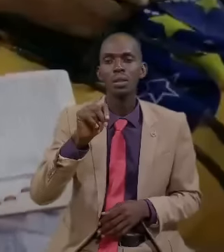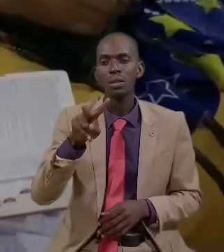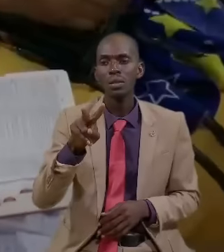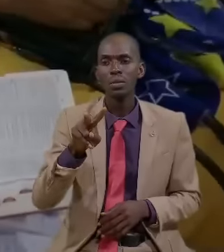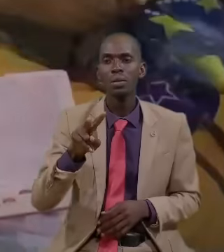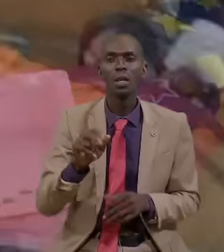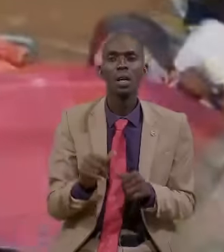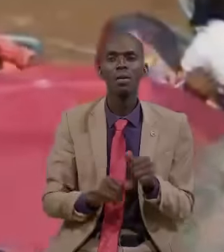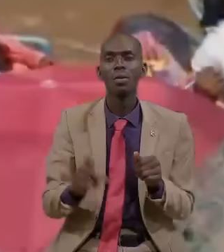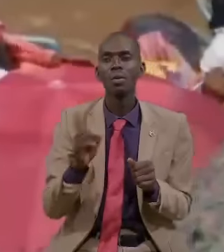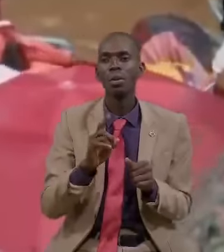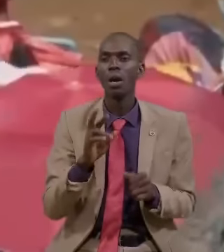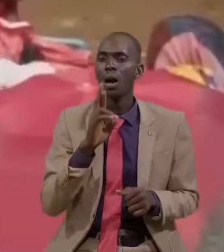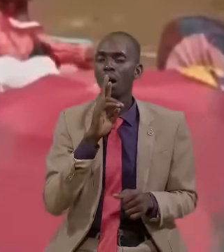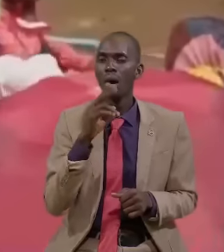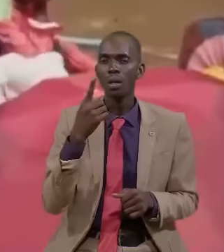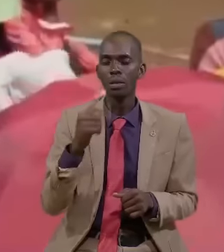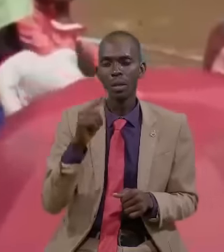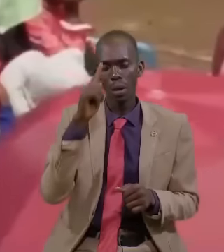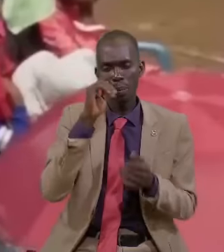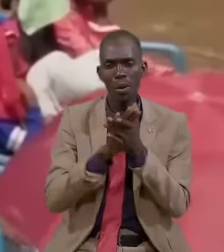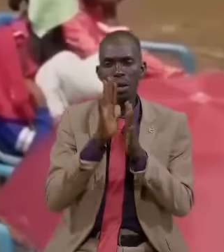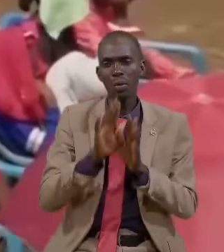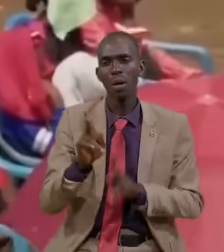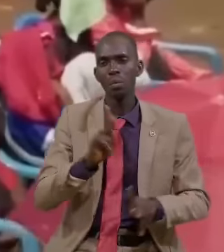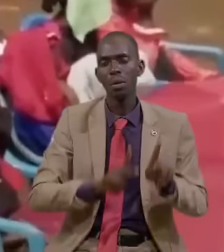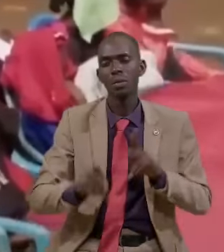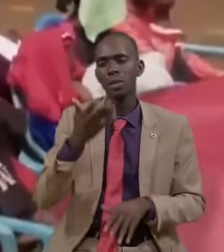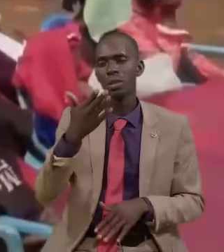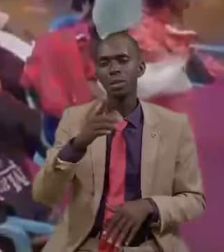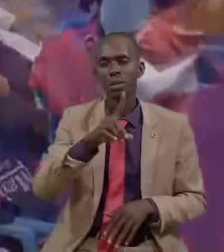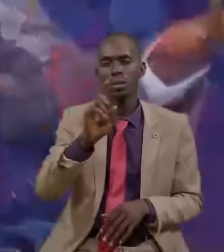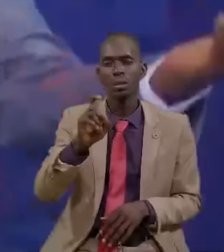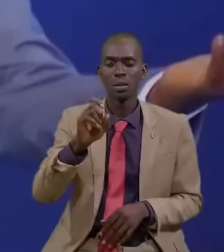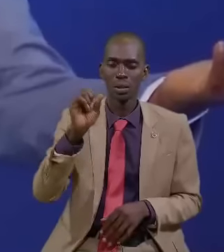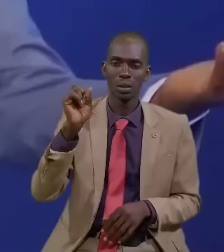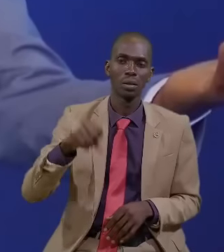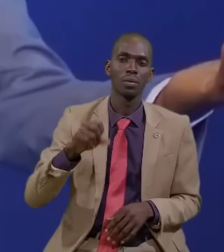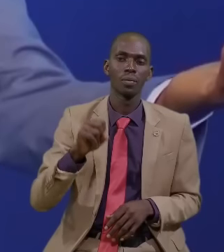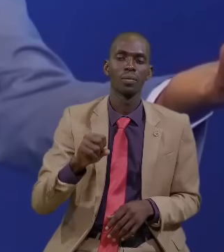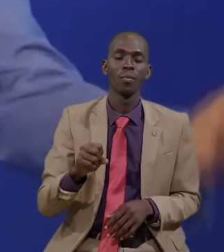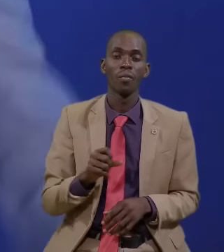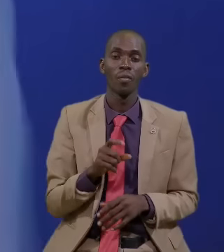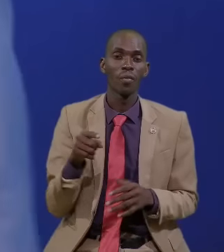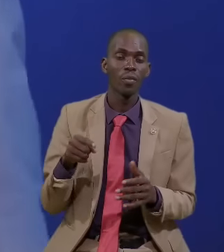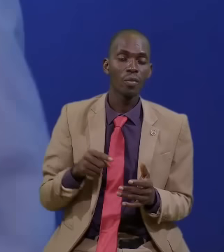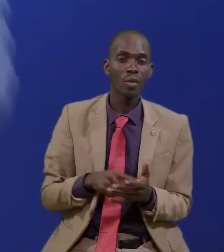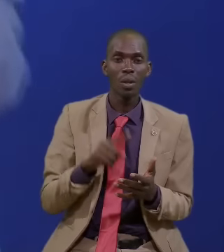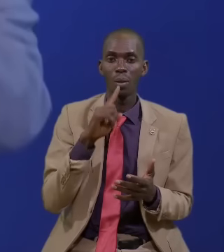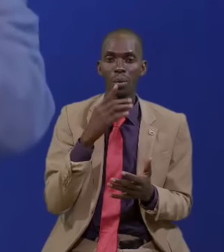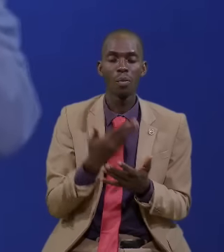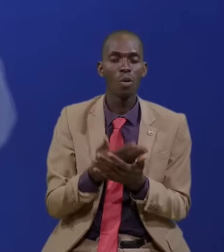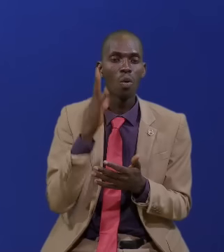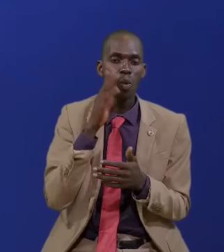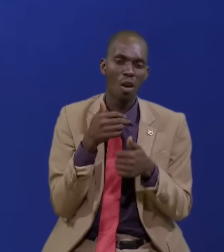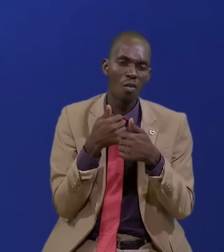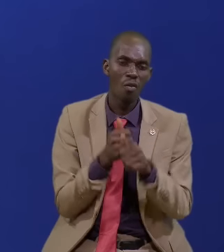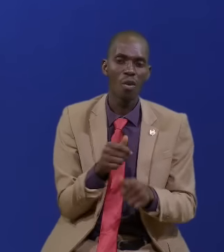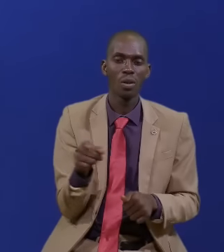congregation. Are the believers there? This sign then shall follow you because you believe. In